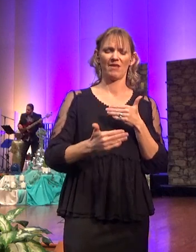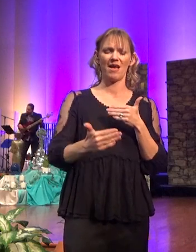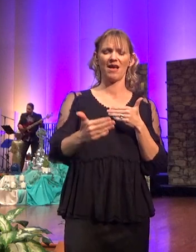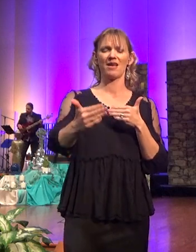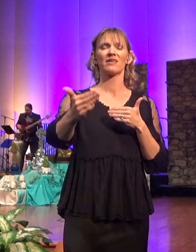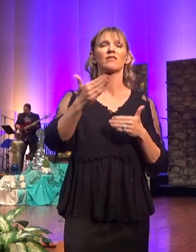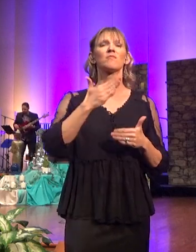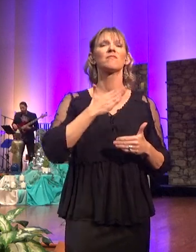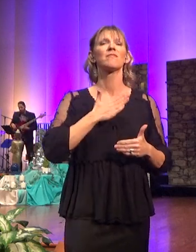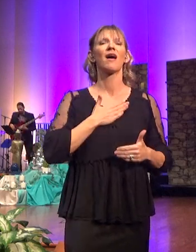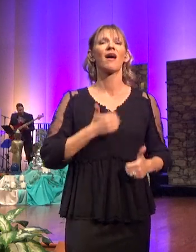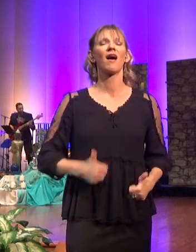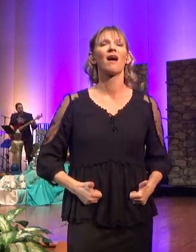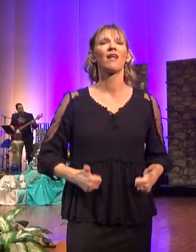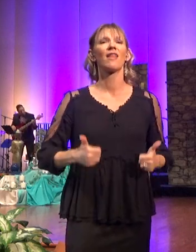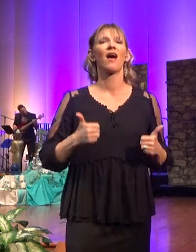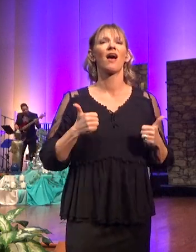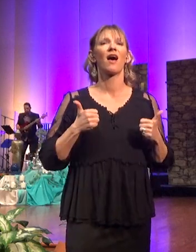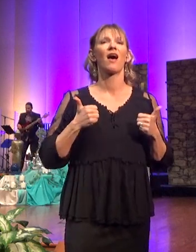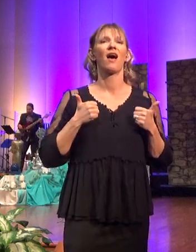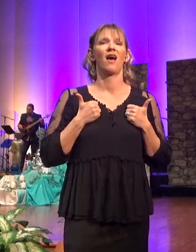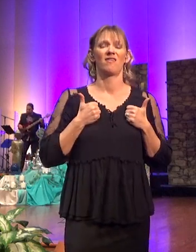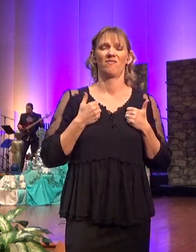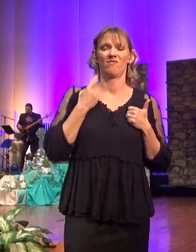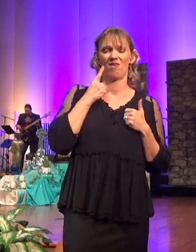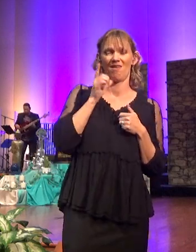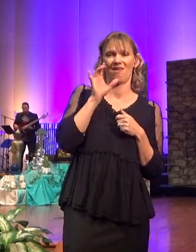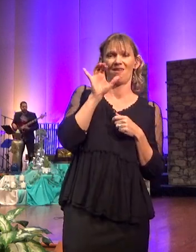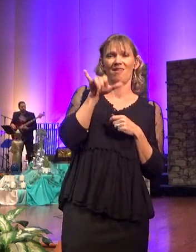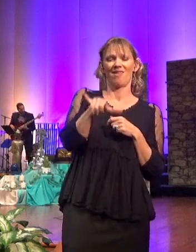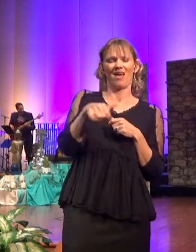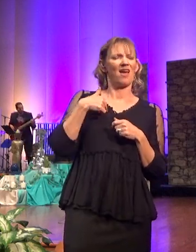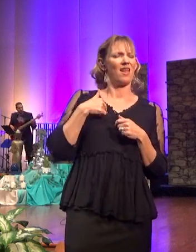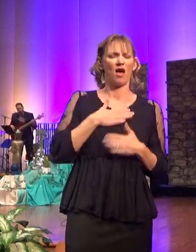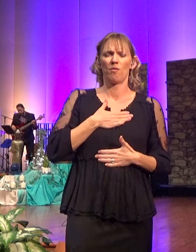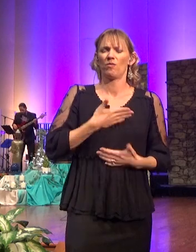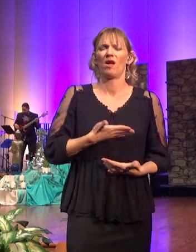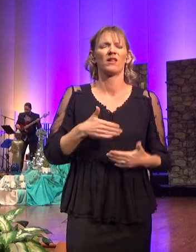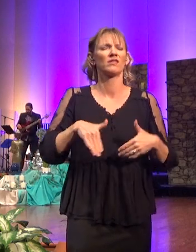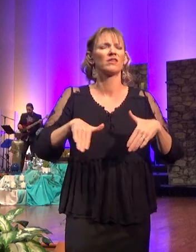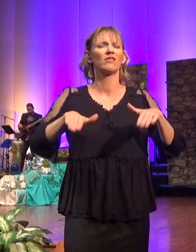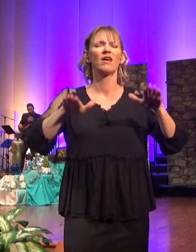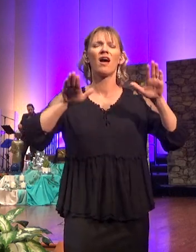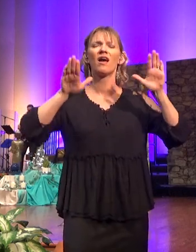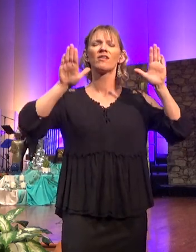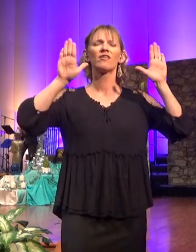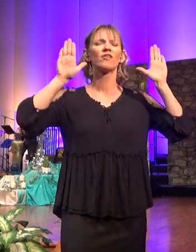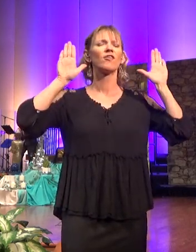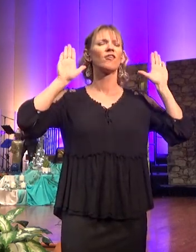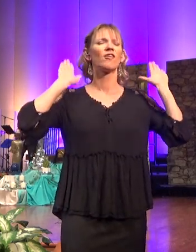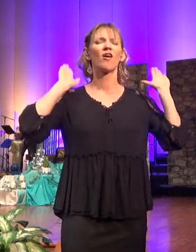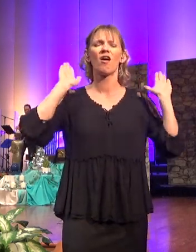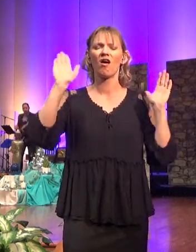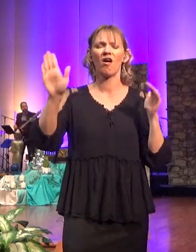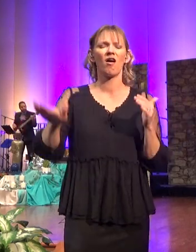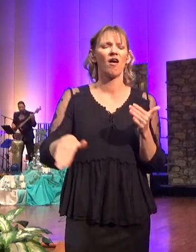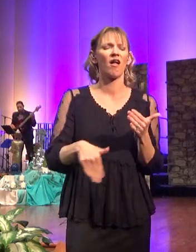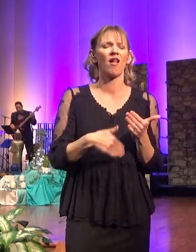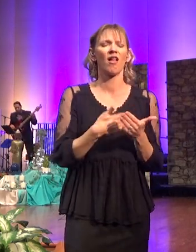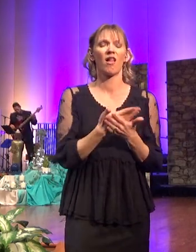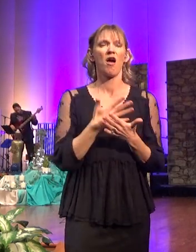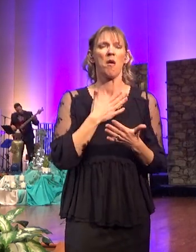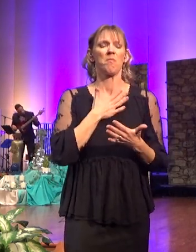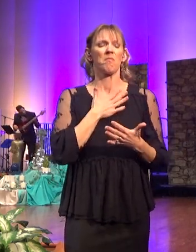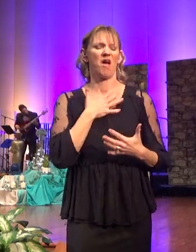my life, I'm willing to surrender it all. The resentment